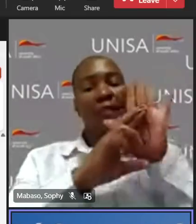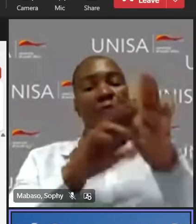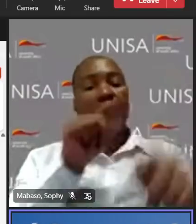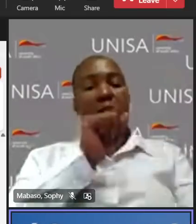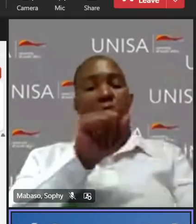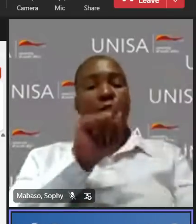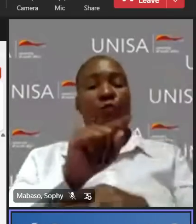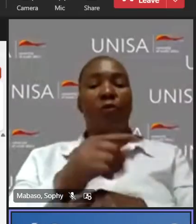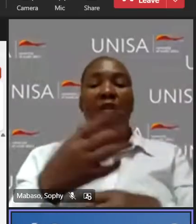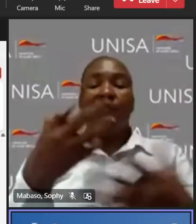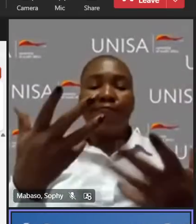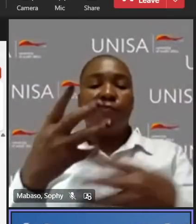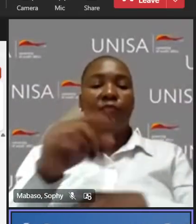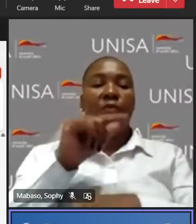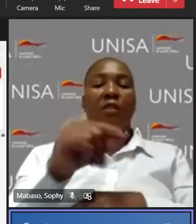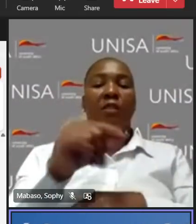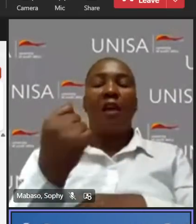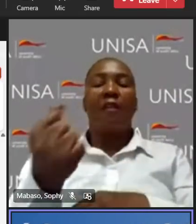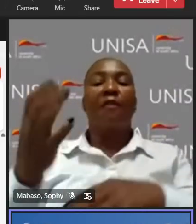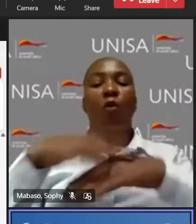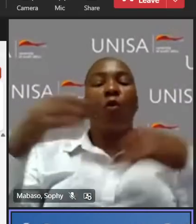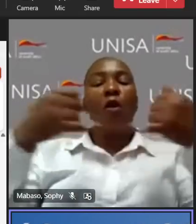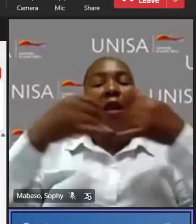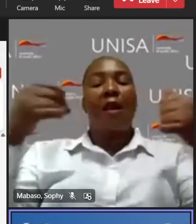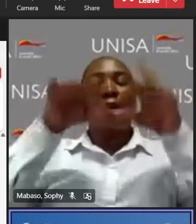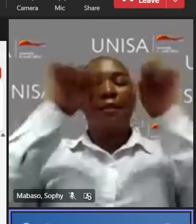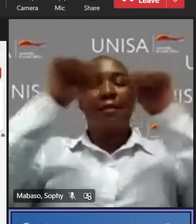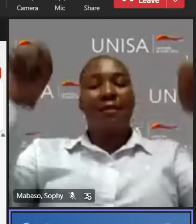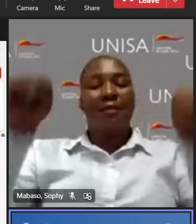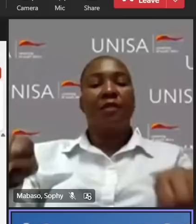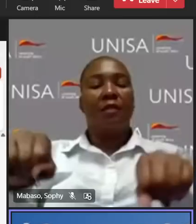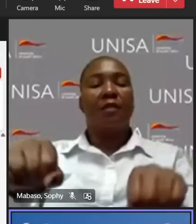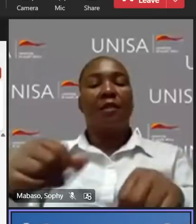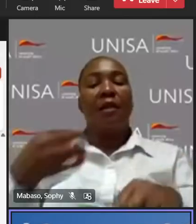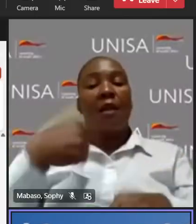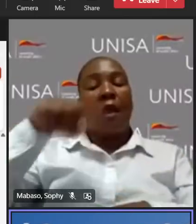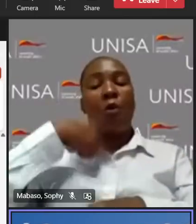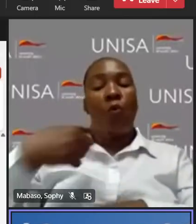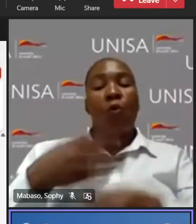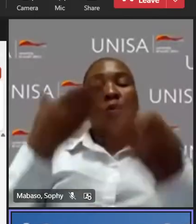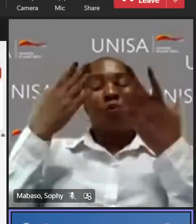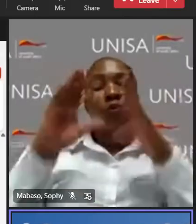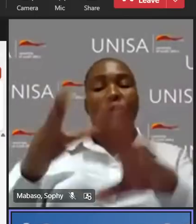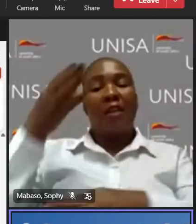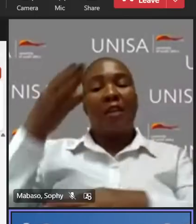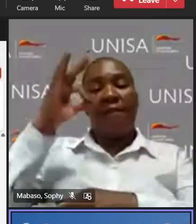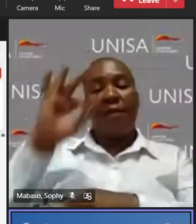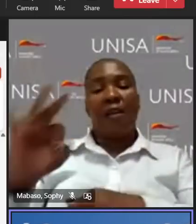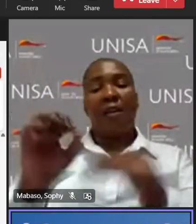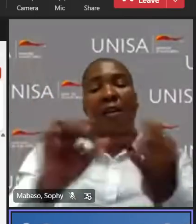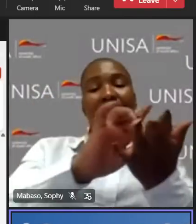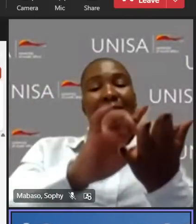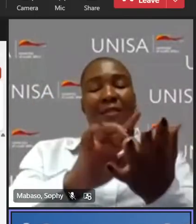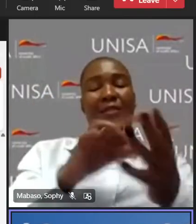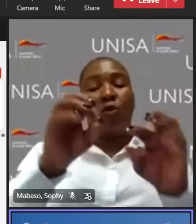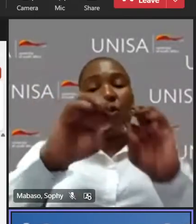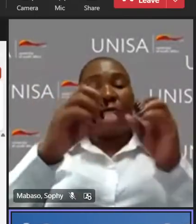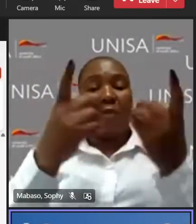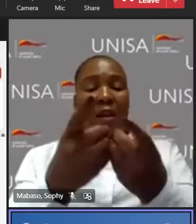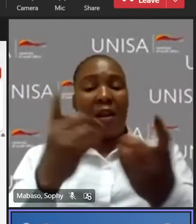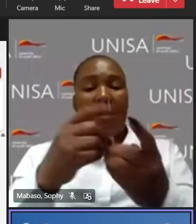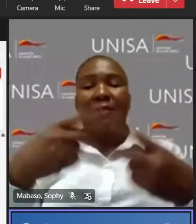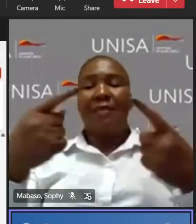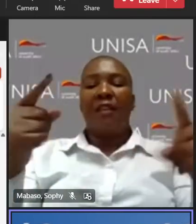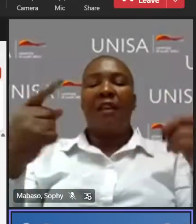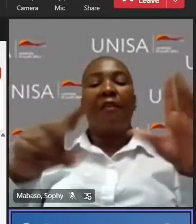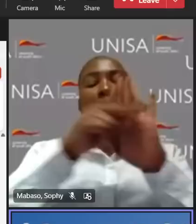And then we have an online system. In our students governance section, we also have different